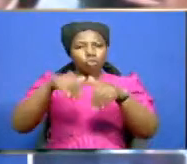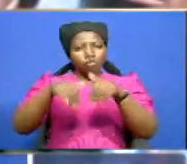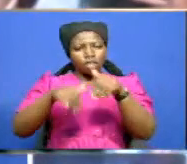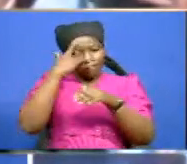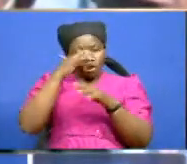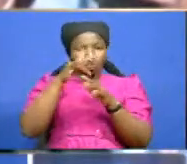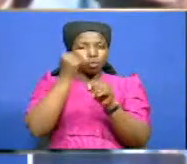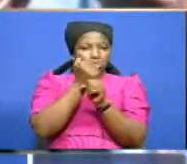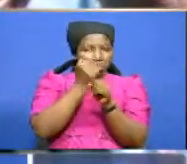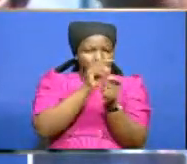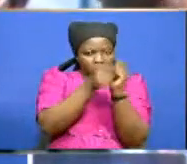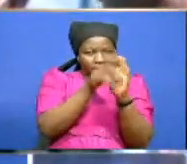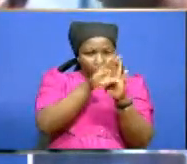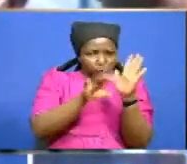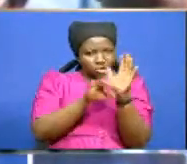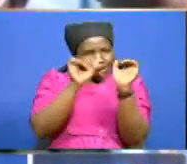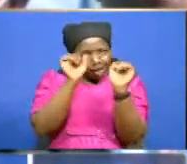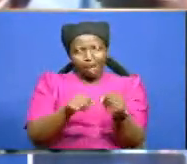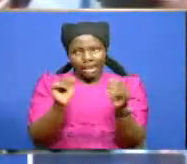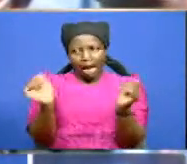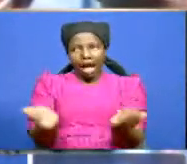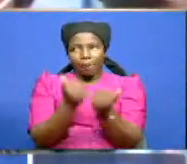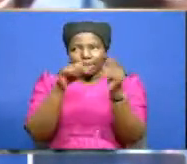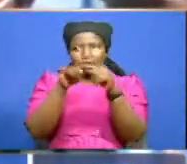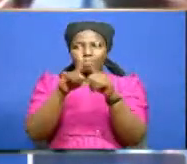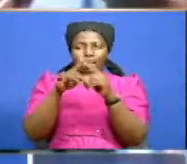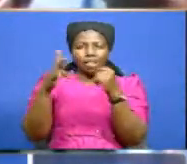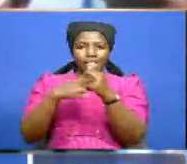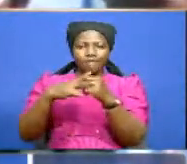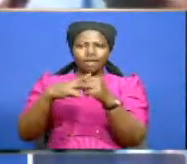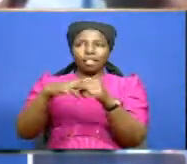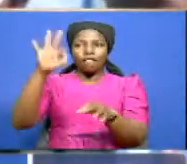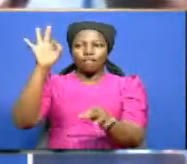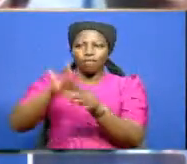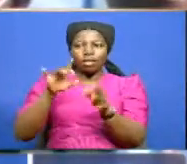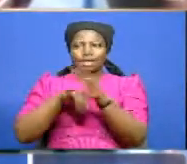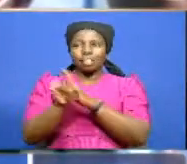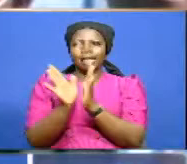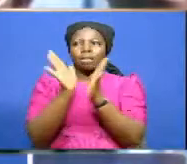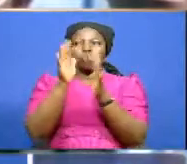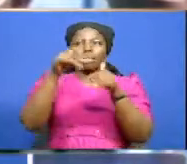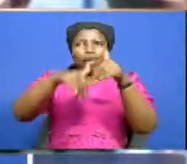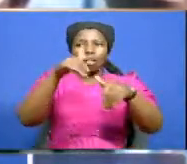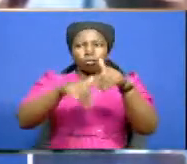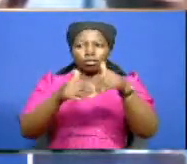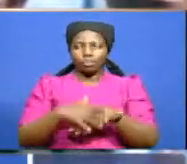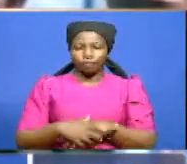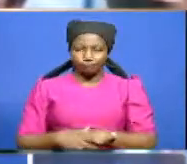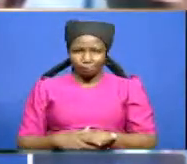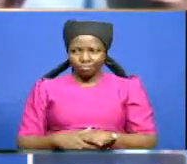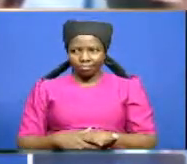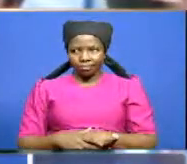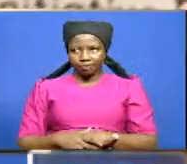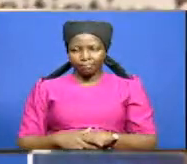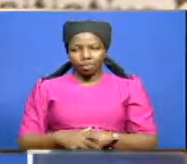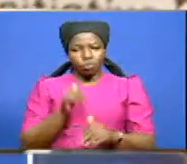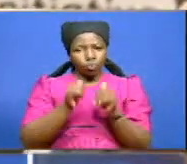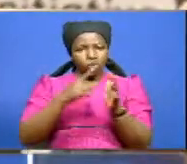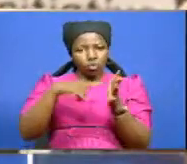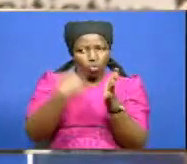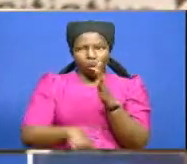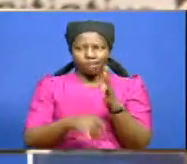conducted as the 7th ballot in a general election at a virtually no cost.